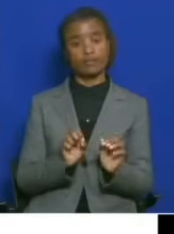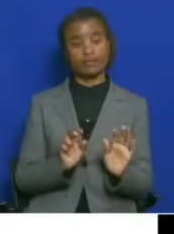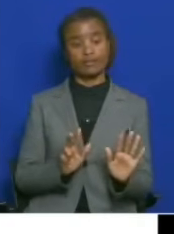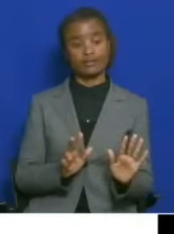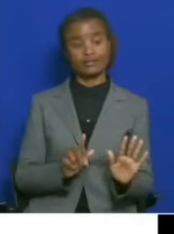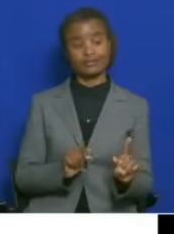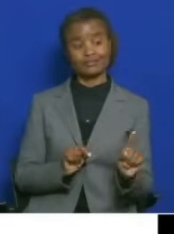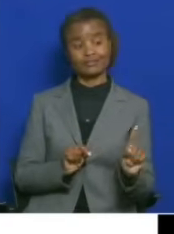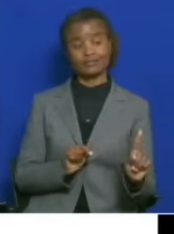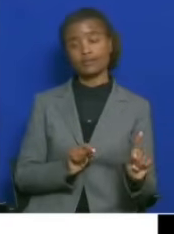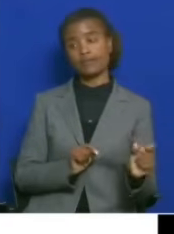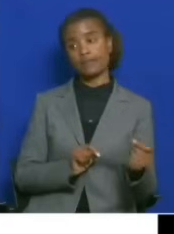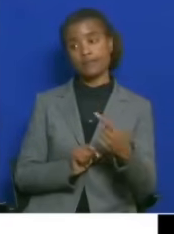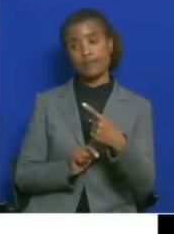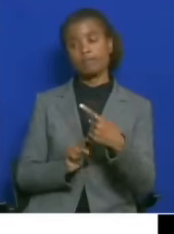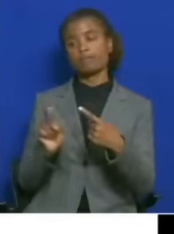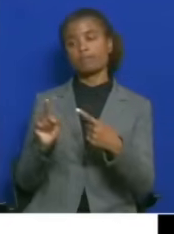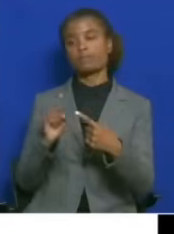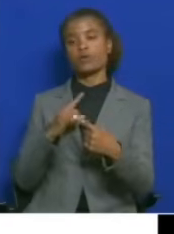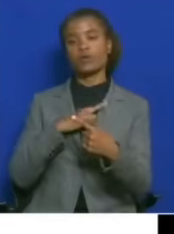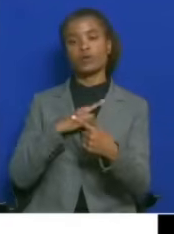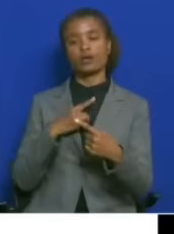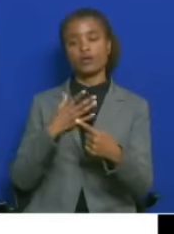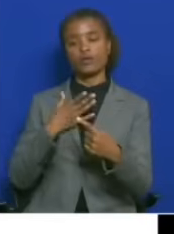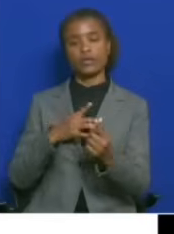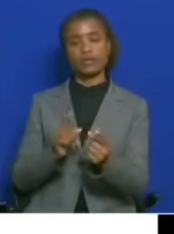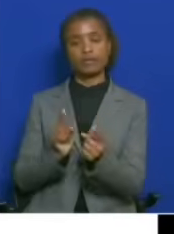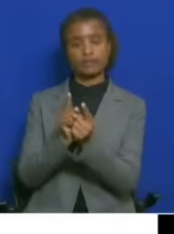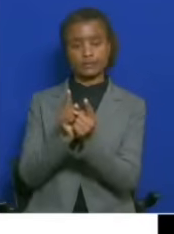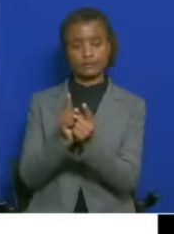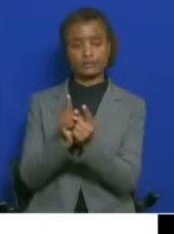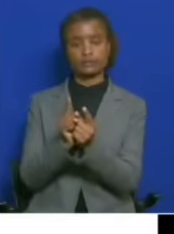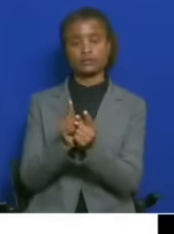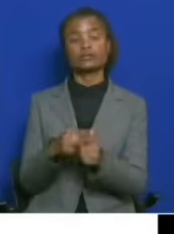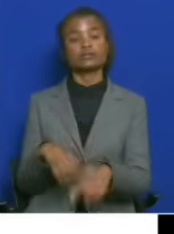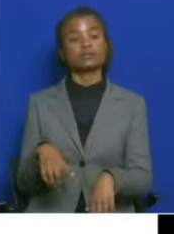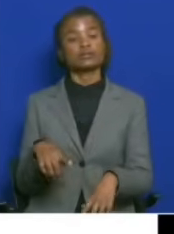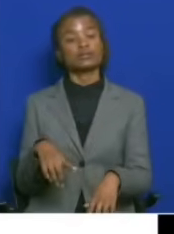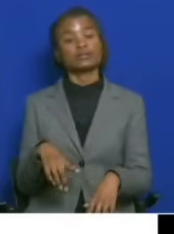to meet, and he says, "Want to ask how to price."